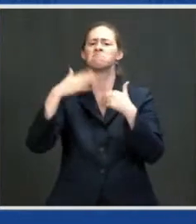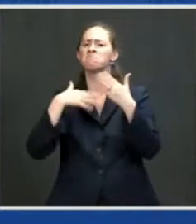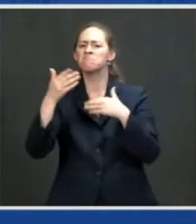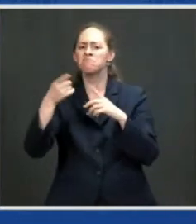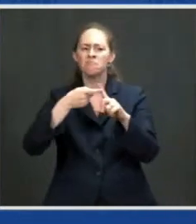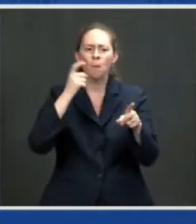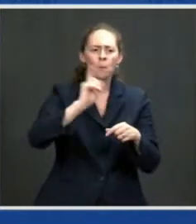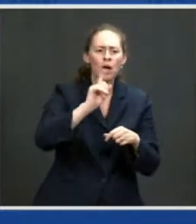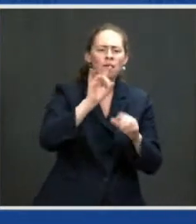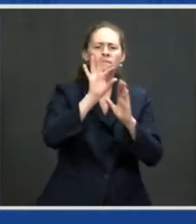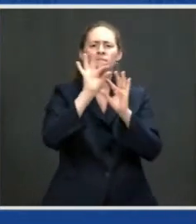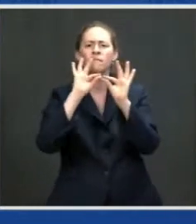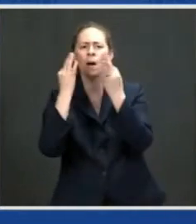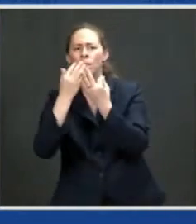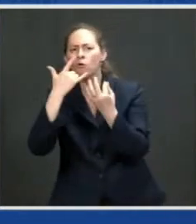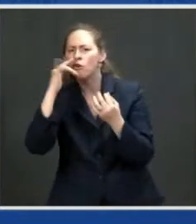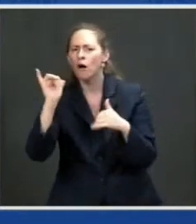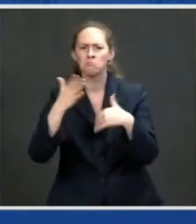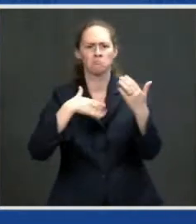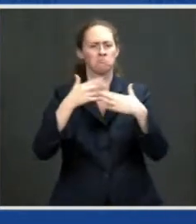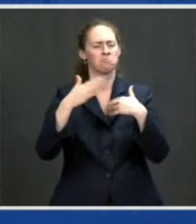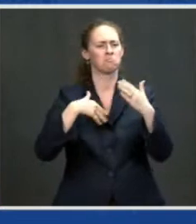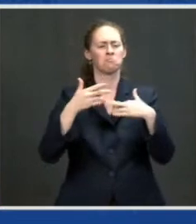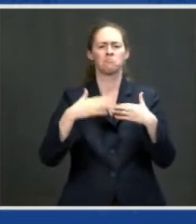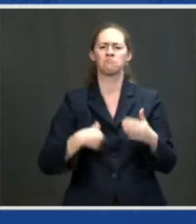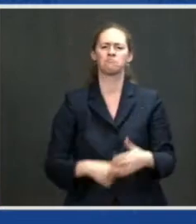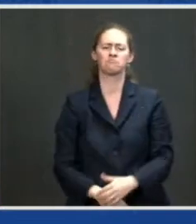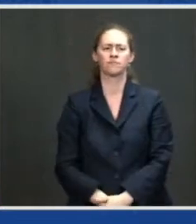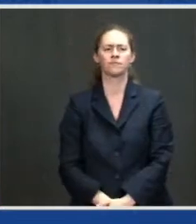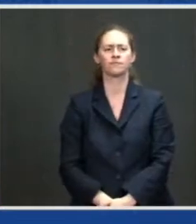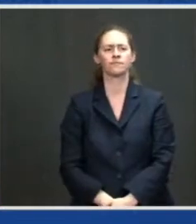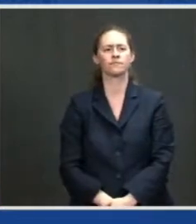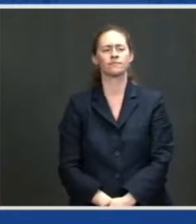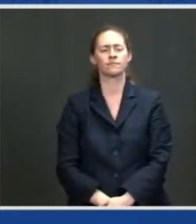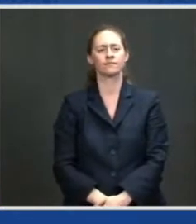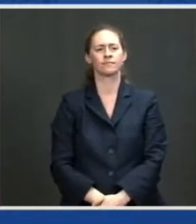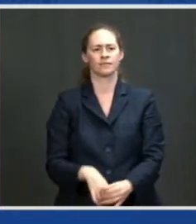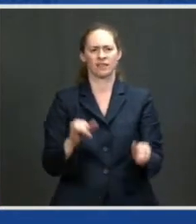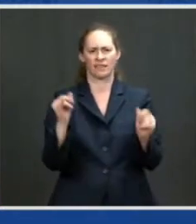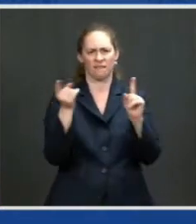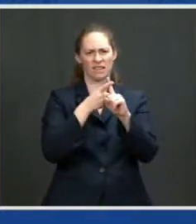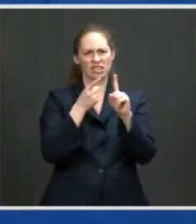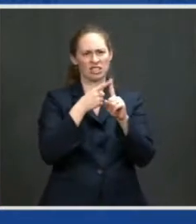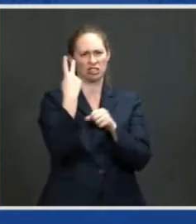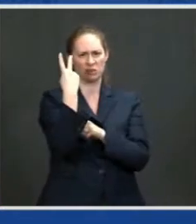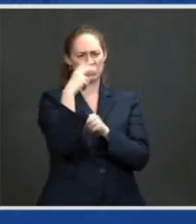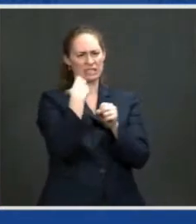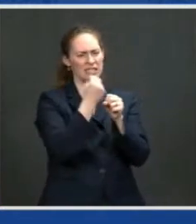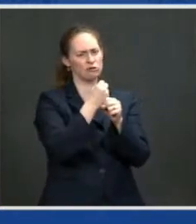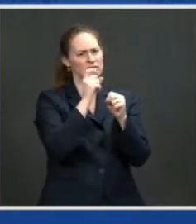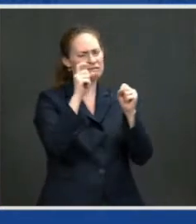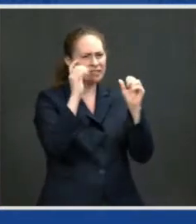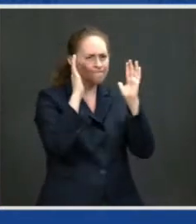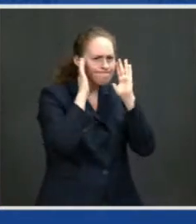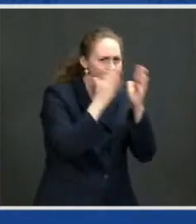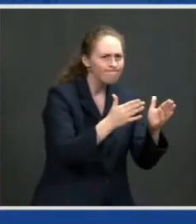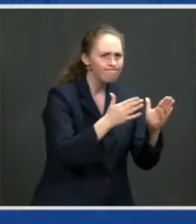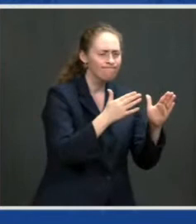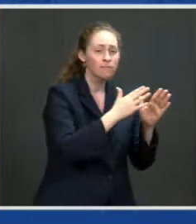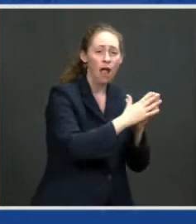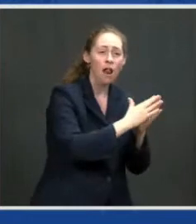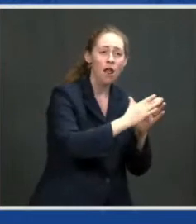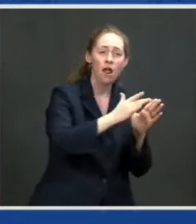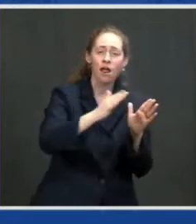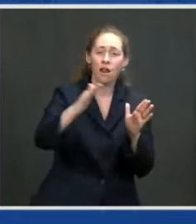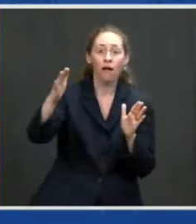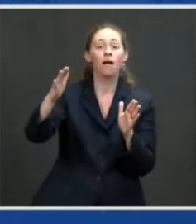what. On the front end, those 2 years are important. And then 2 years of free community